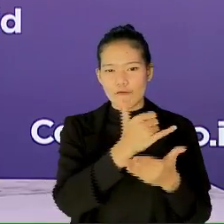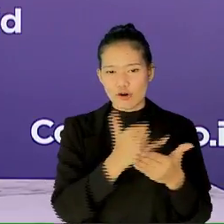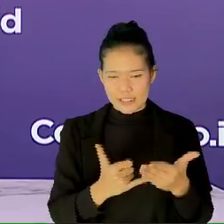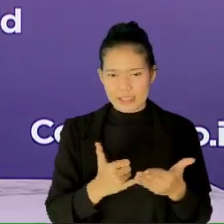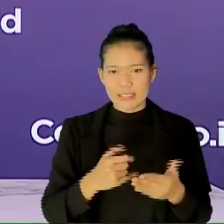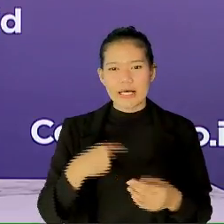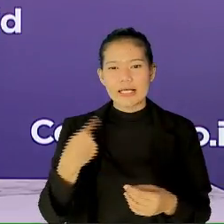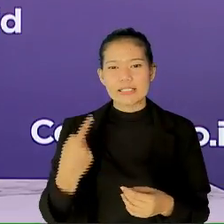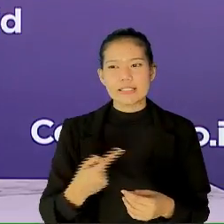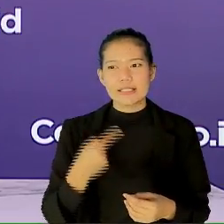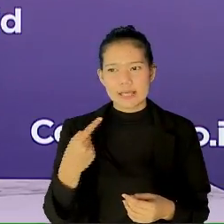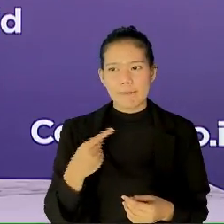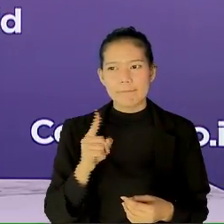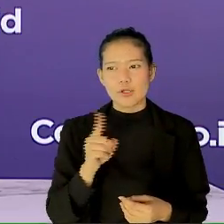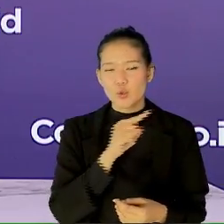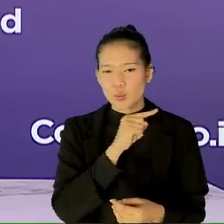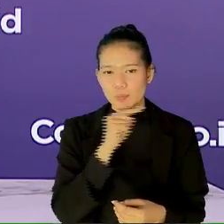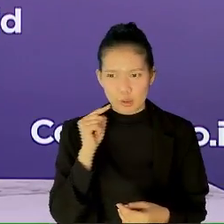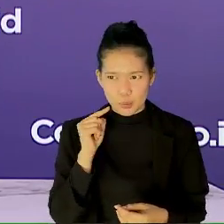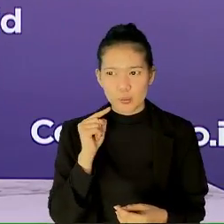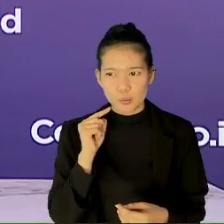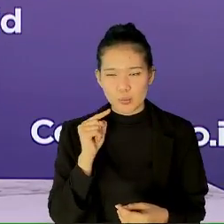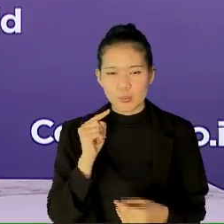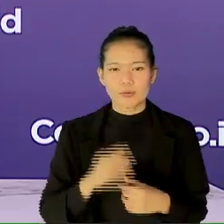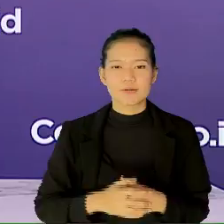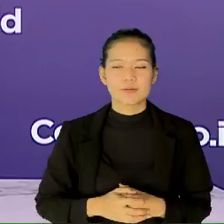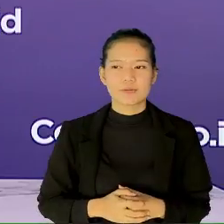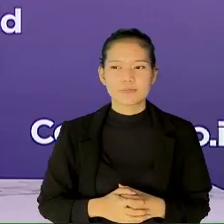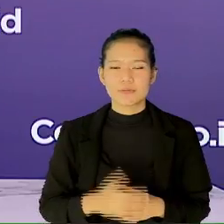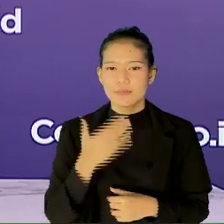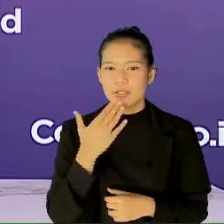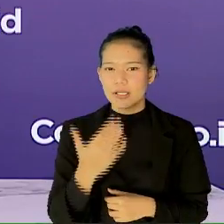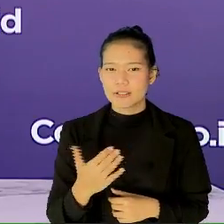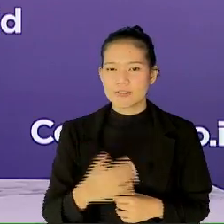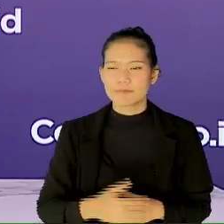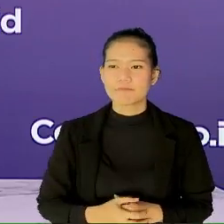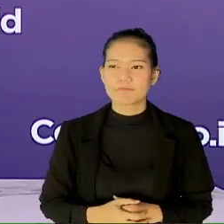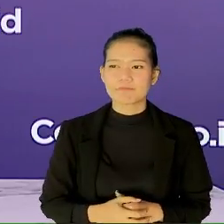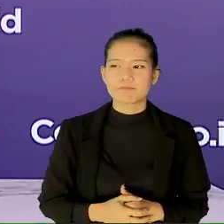once we have completed this week. So thank you.